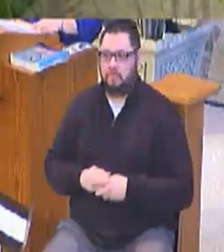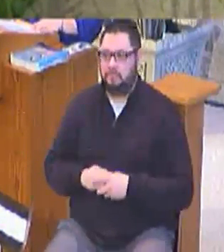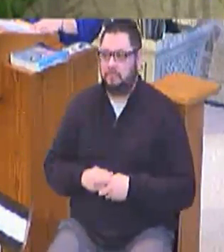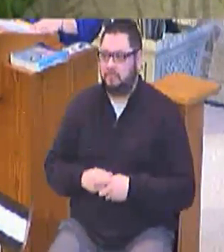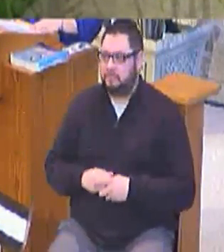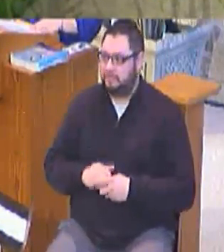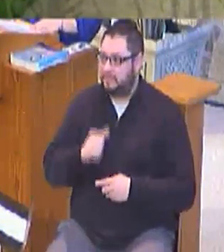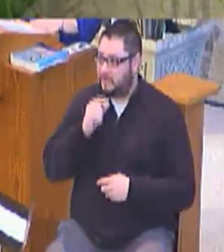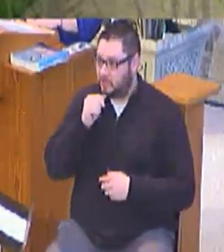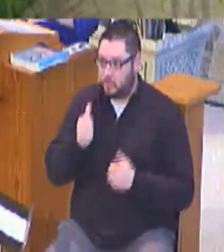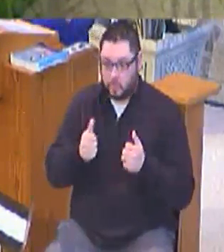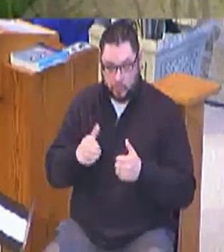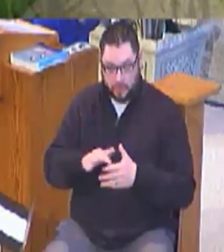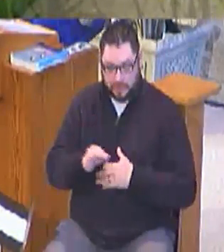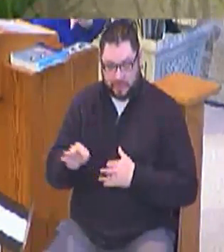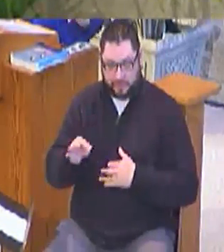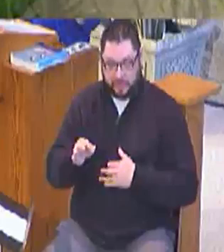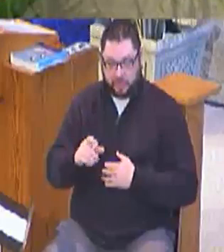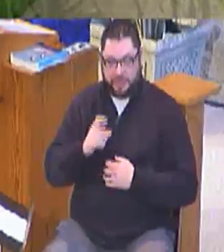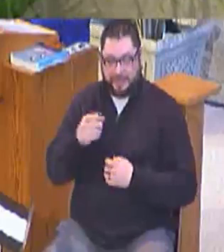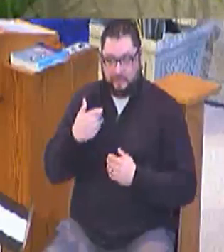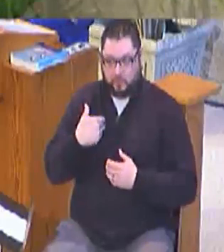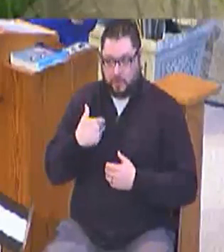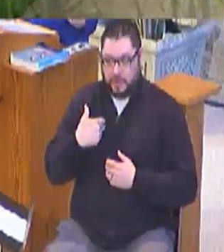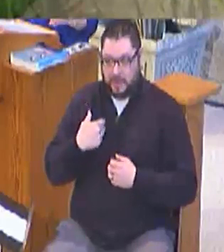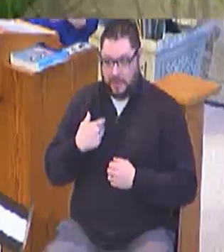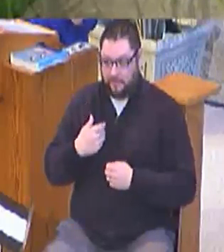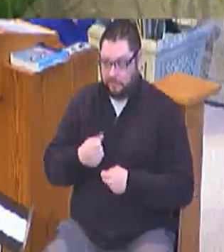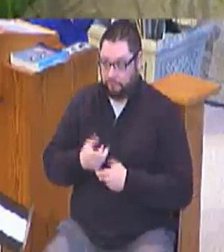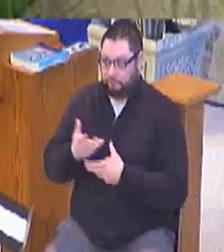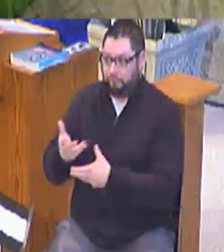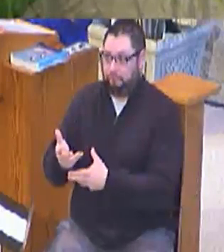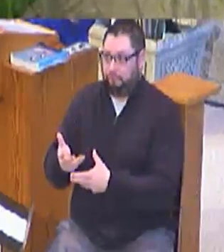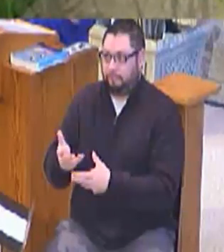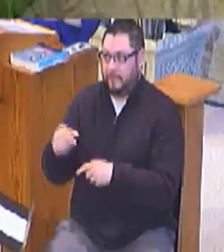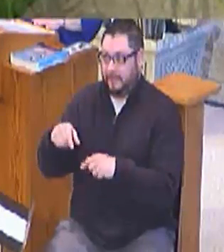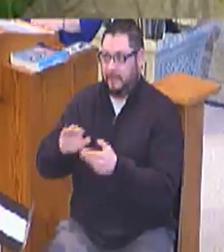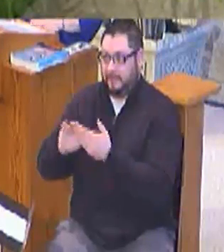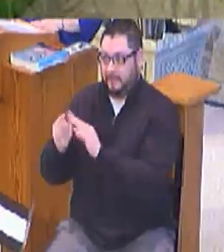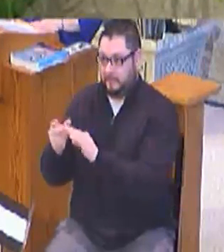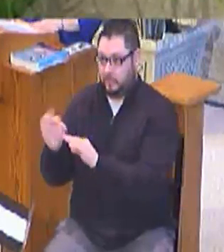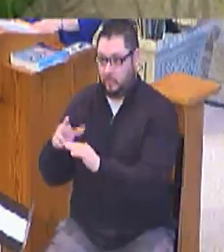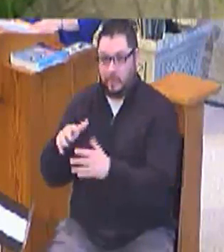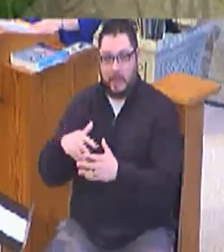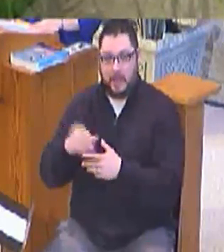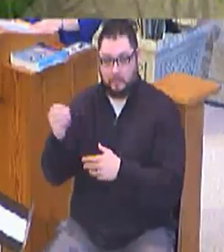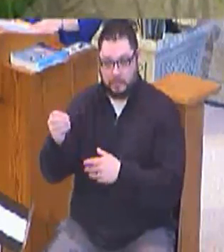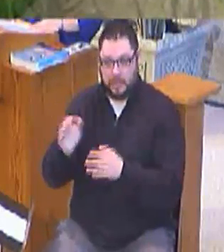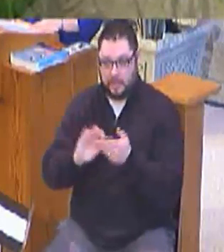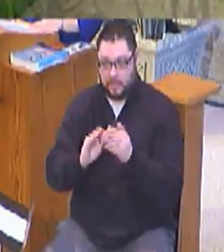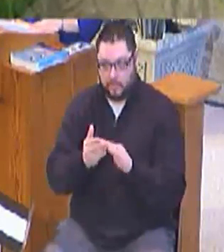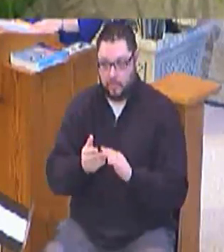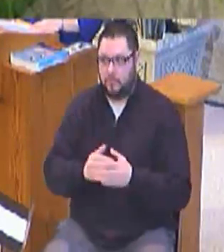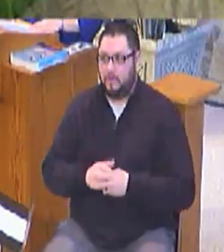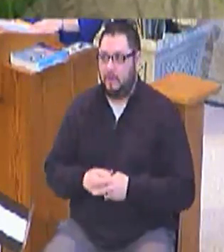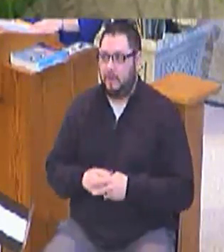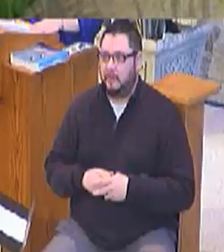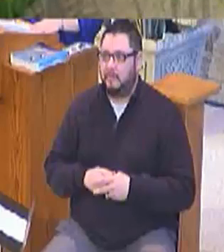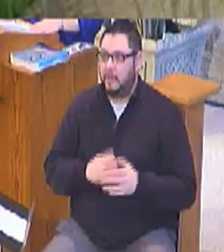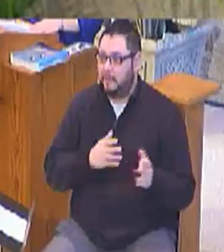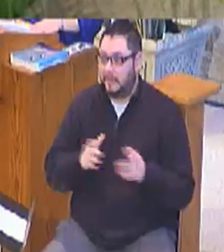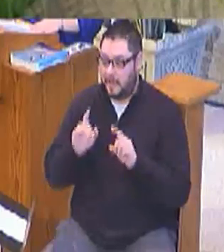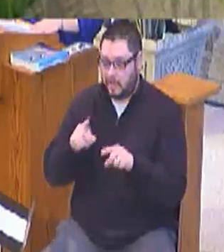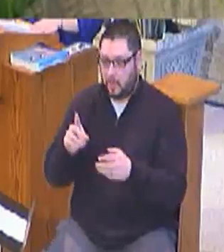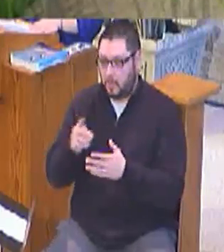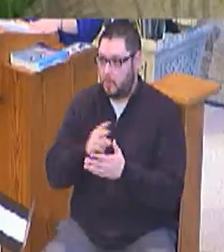sure what spiritual gifts you have to share in either capacity in this community or outside the community? Plan to attend